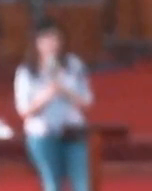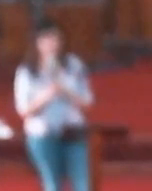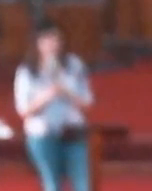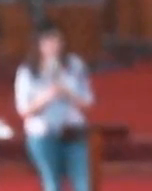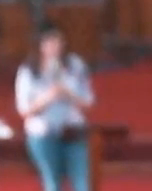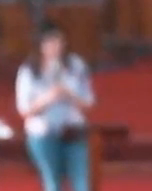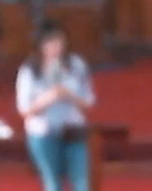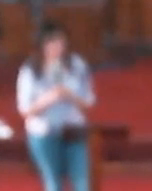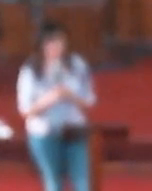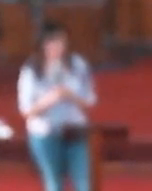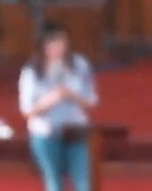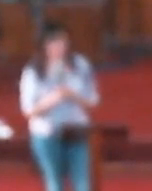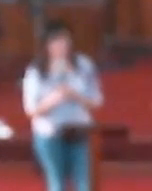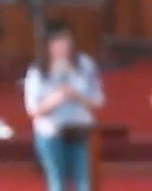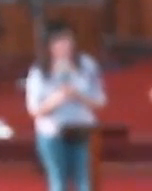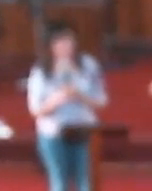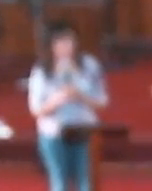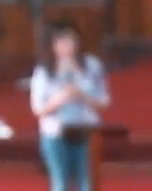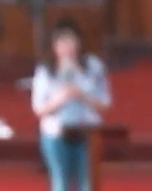into the church.